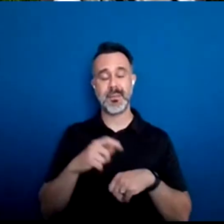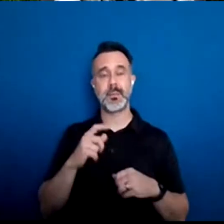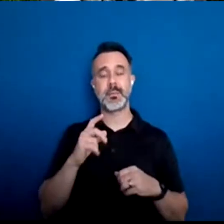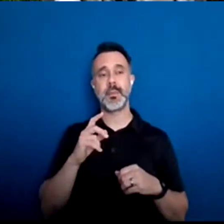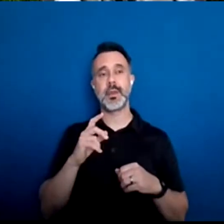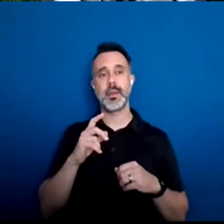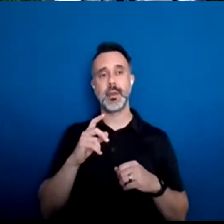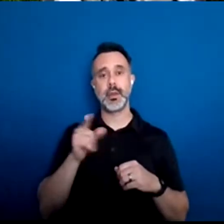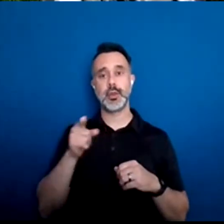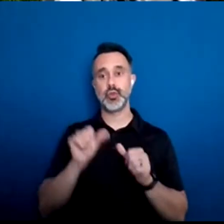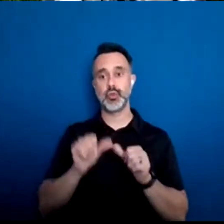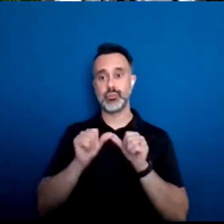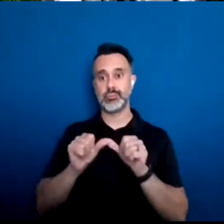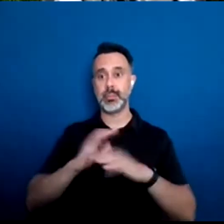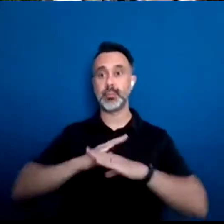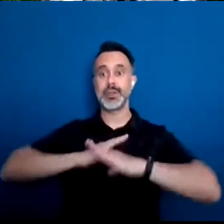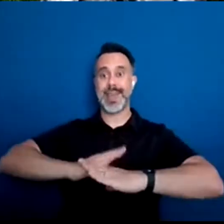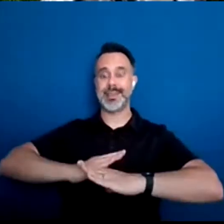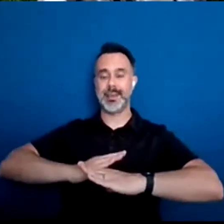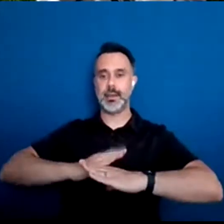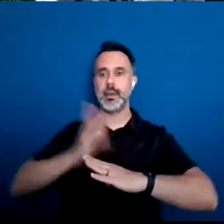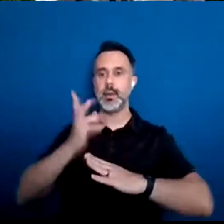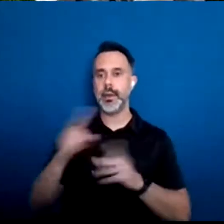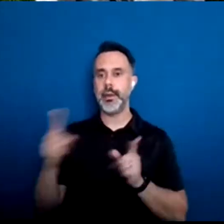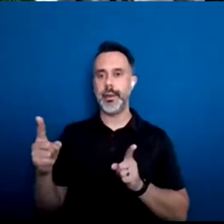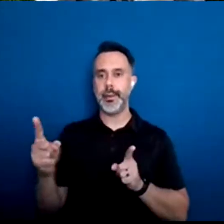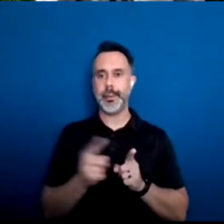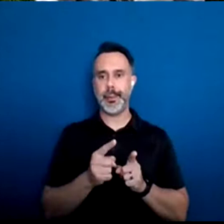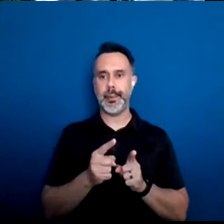protected is going to also shrink if you only get one dose of vaccine.